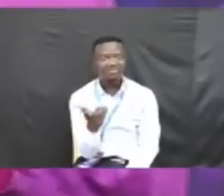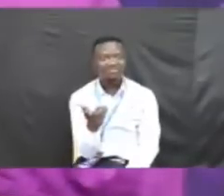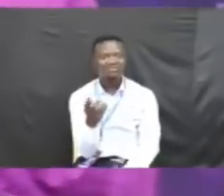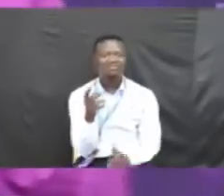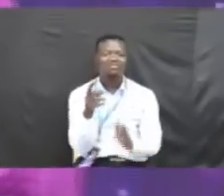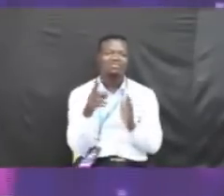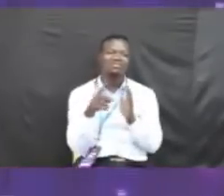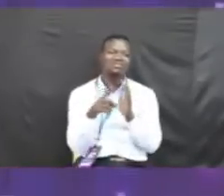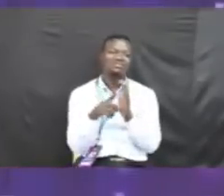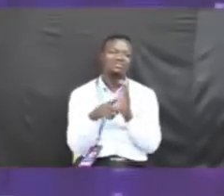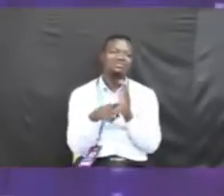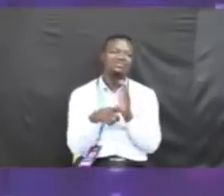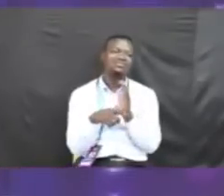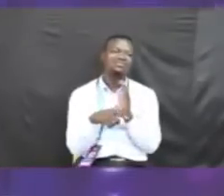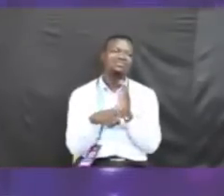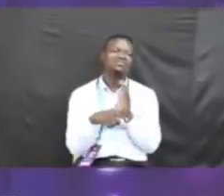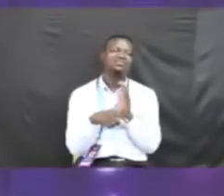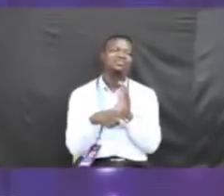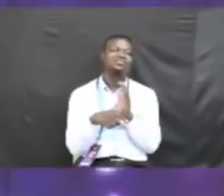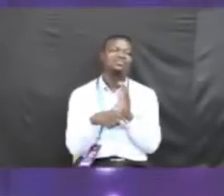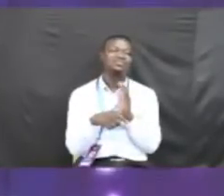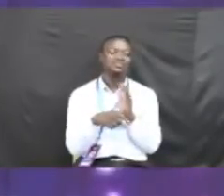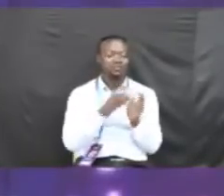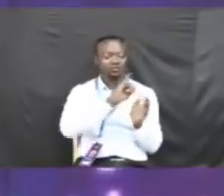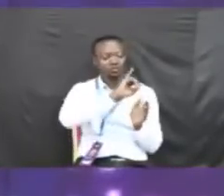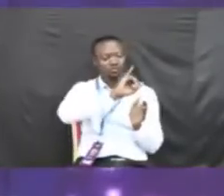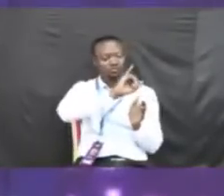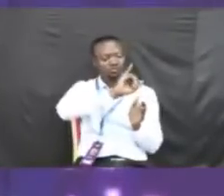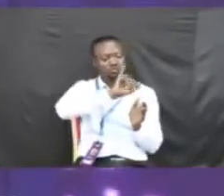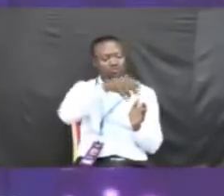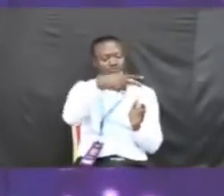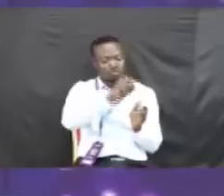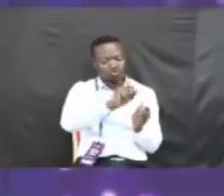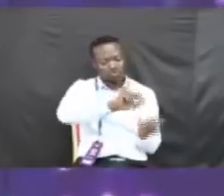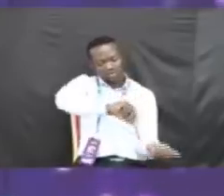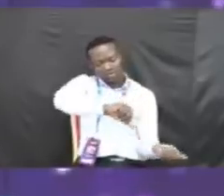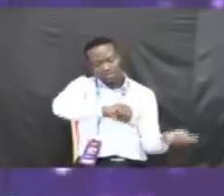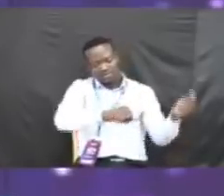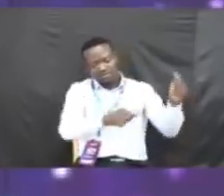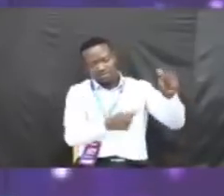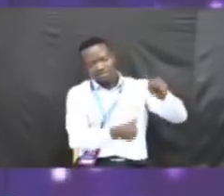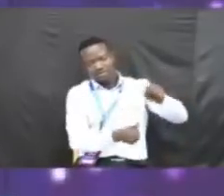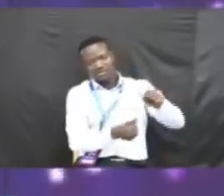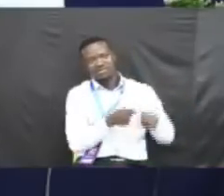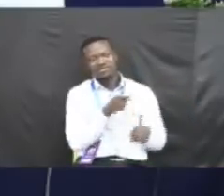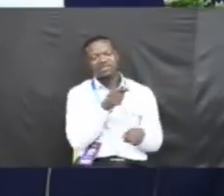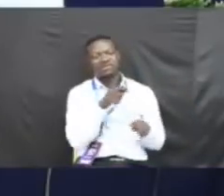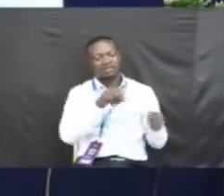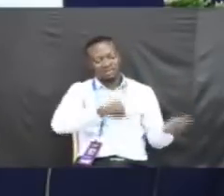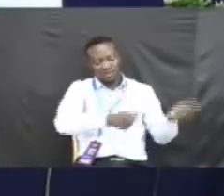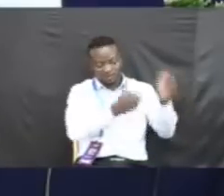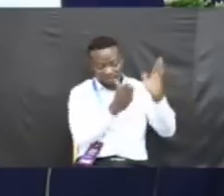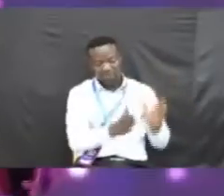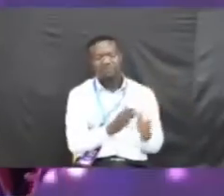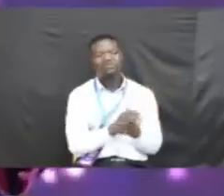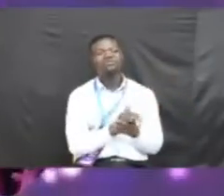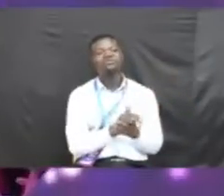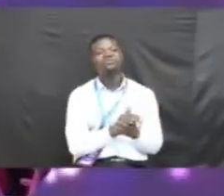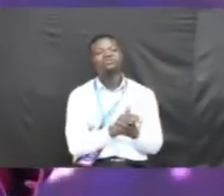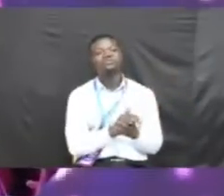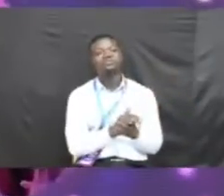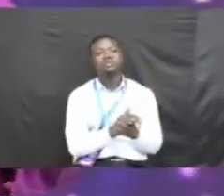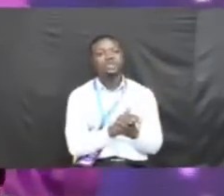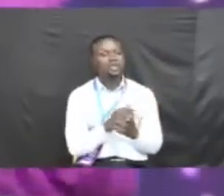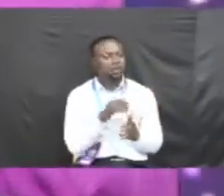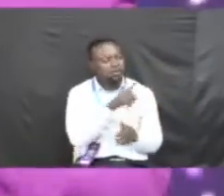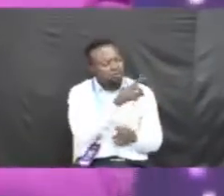And then John the Baptist about John the Baptist and he says I'm